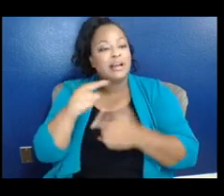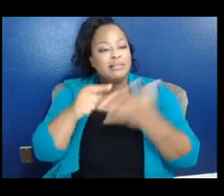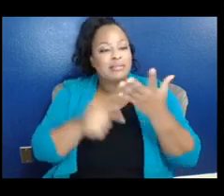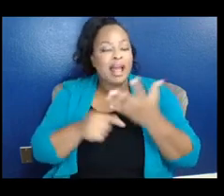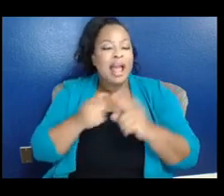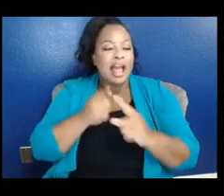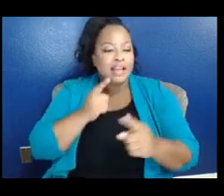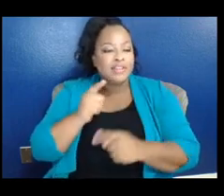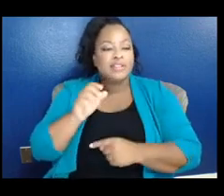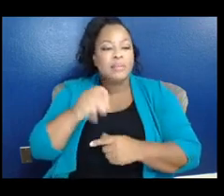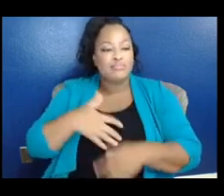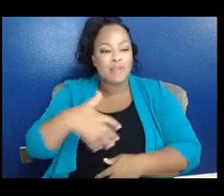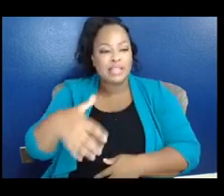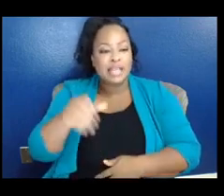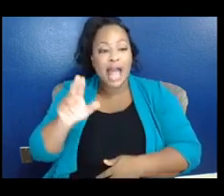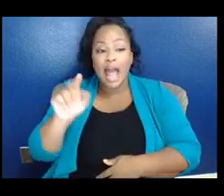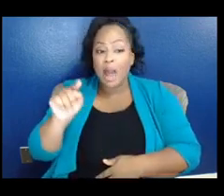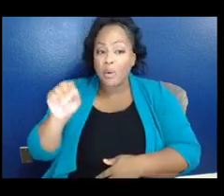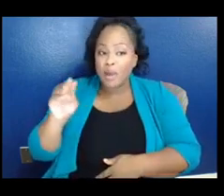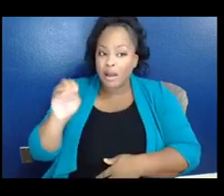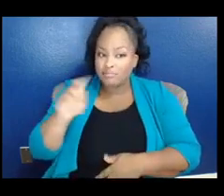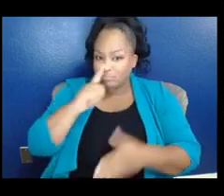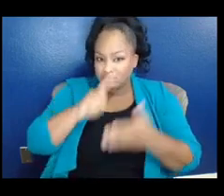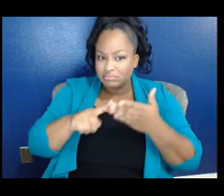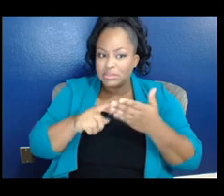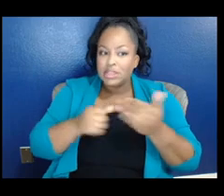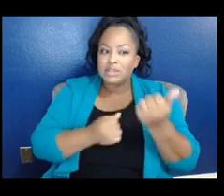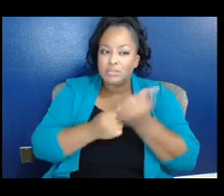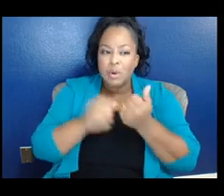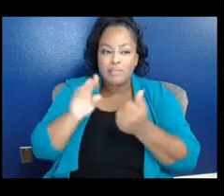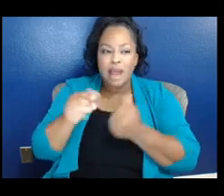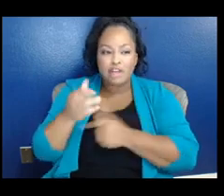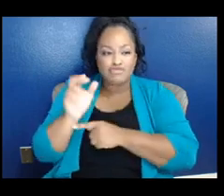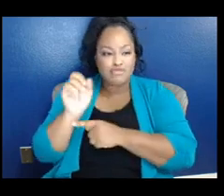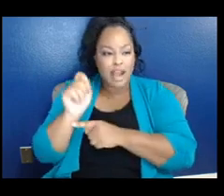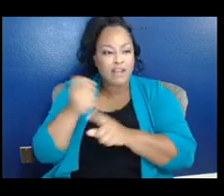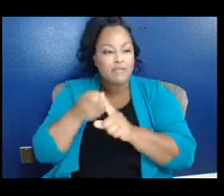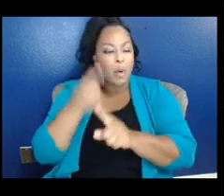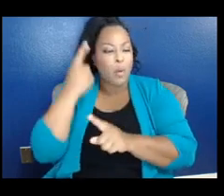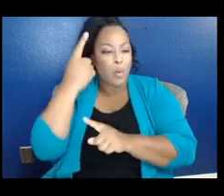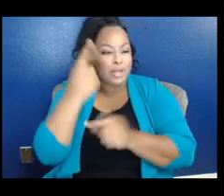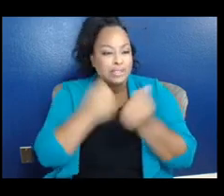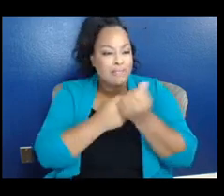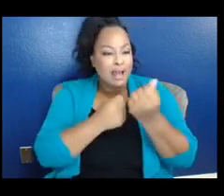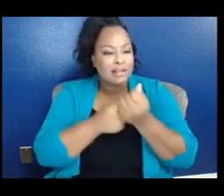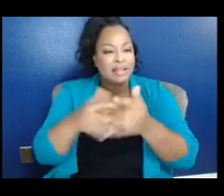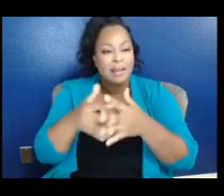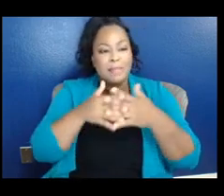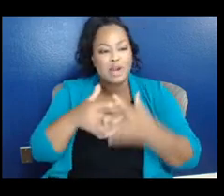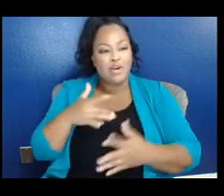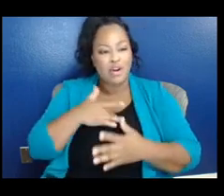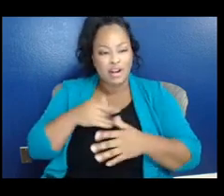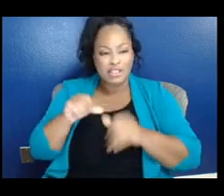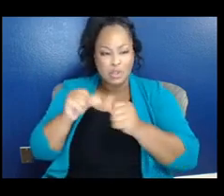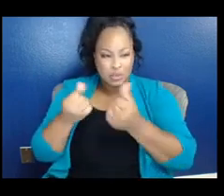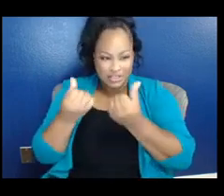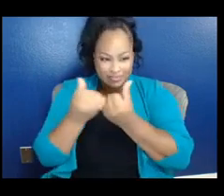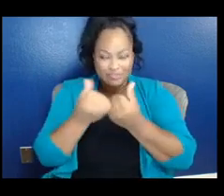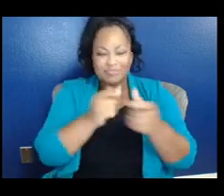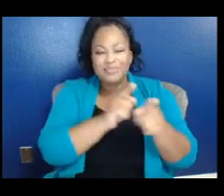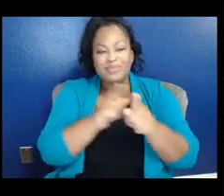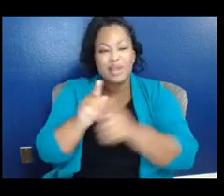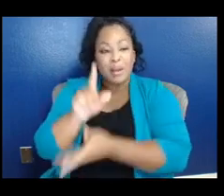as adverse pregnancy outcomes. Her research studies are supported by grants from one of our event sponsors, the American Heart